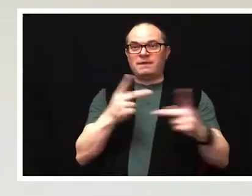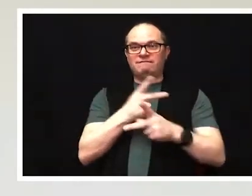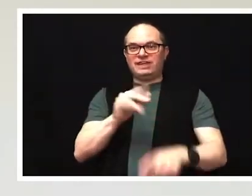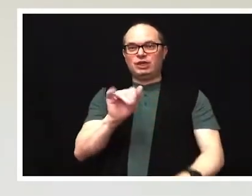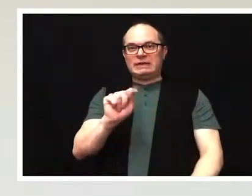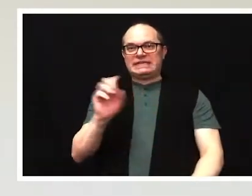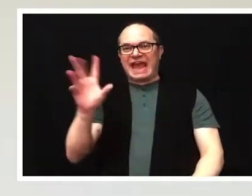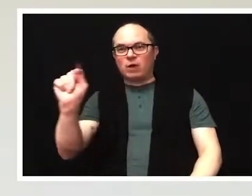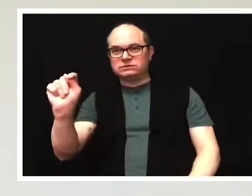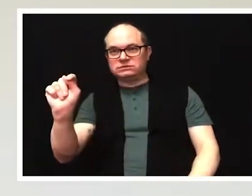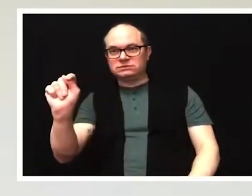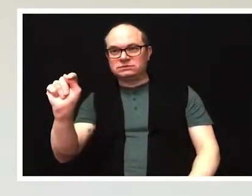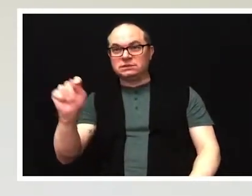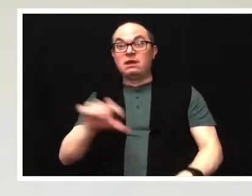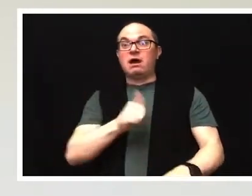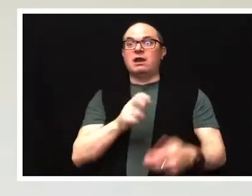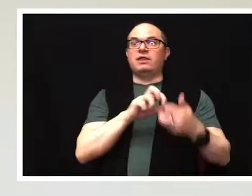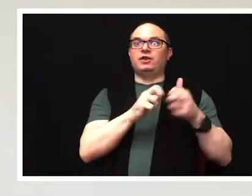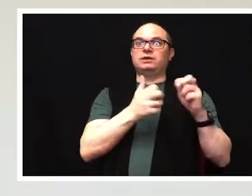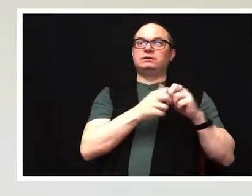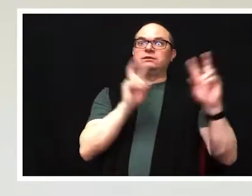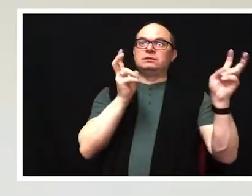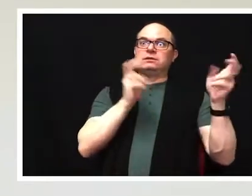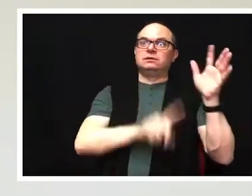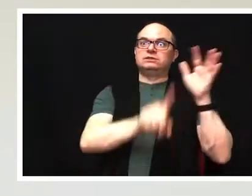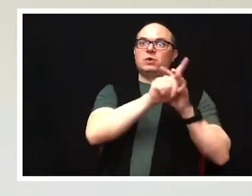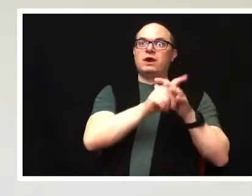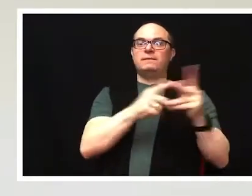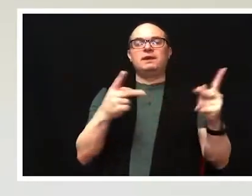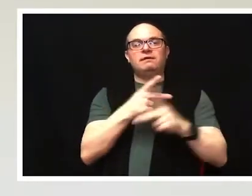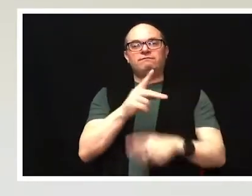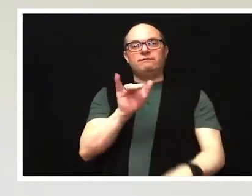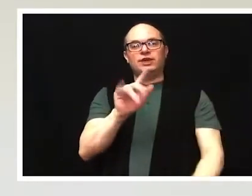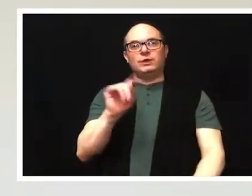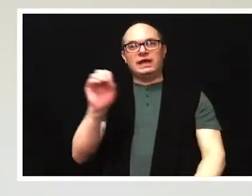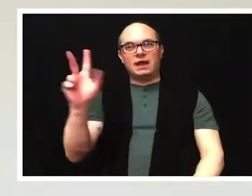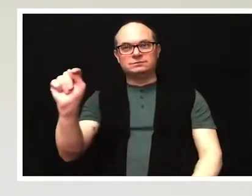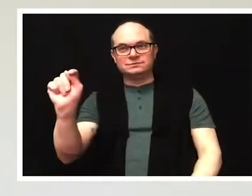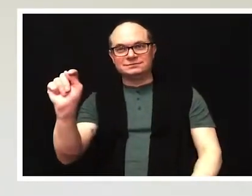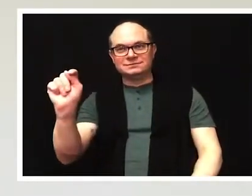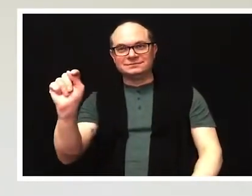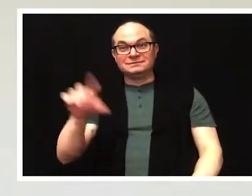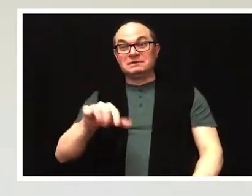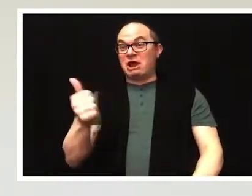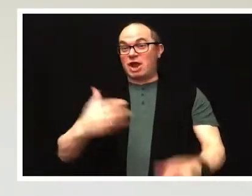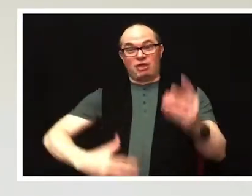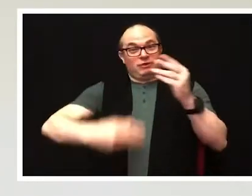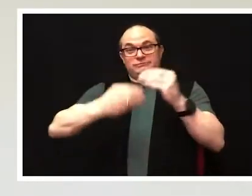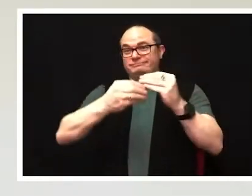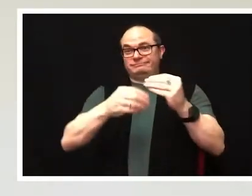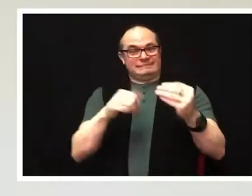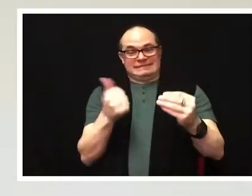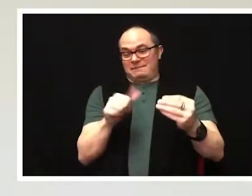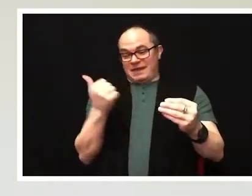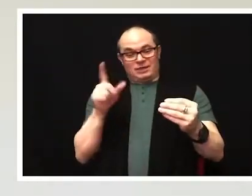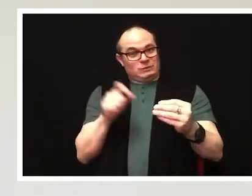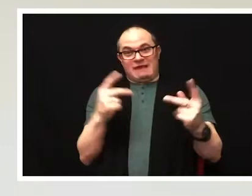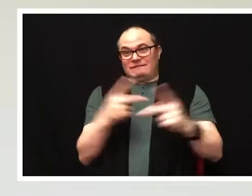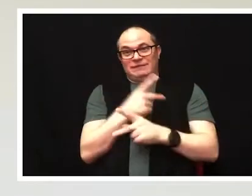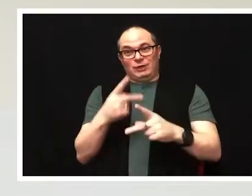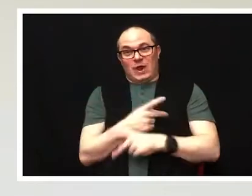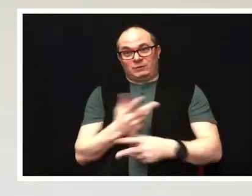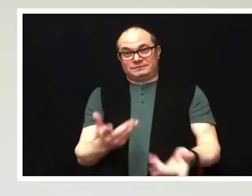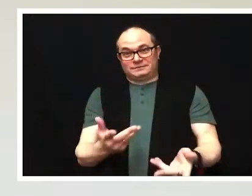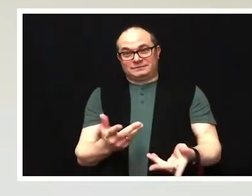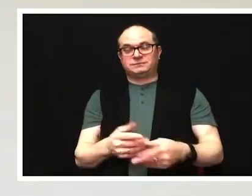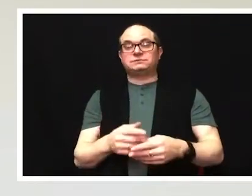out. Another issue? Figure it out. Add that question to the list of something else that we have to figure out. What